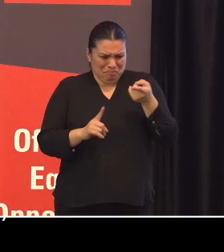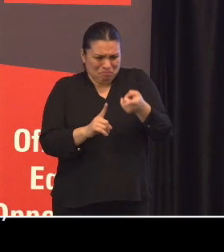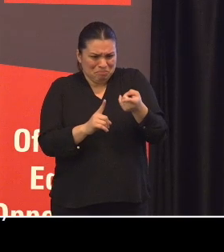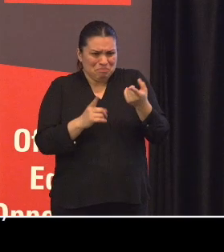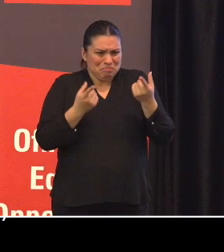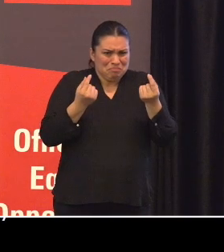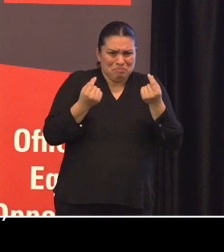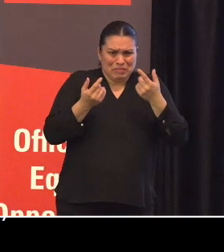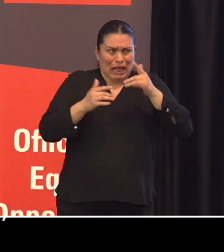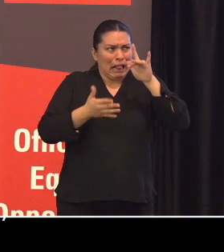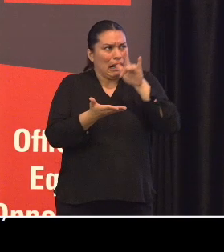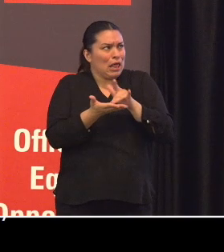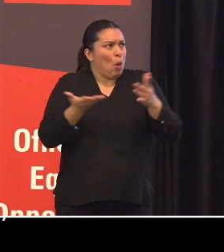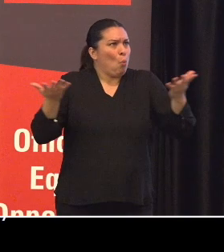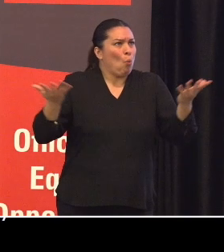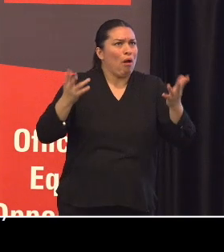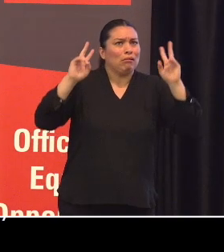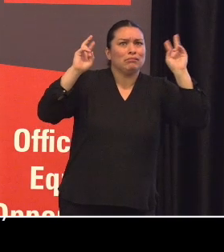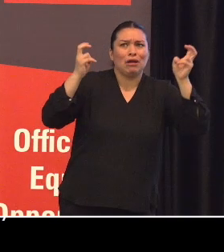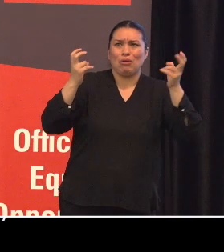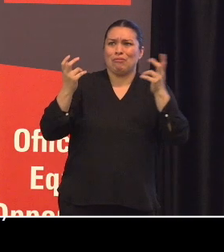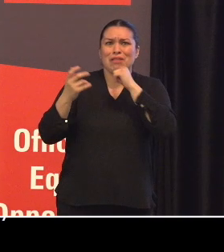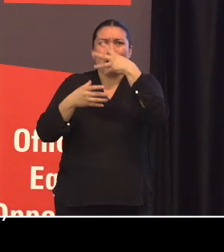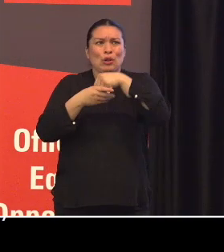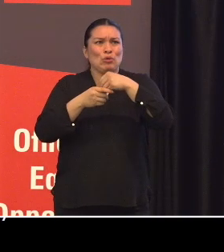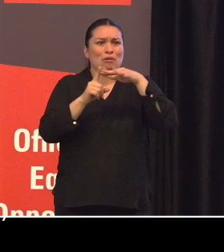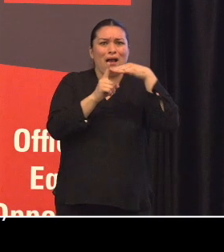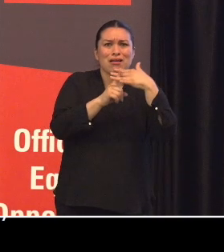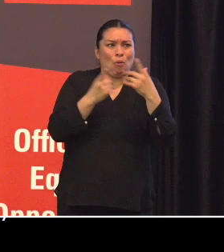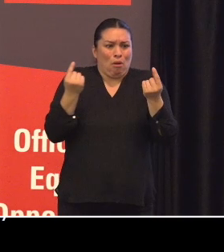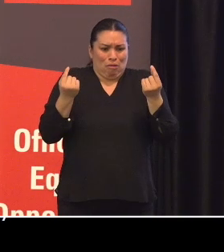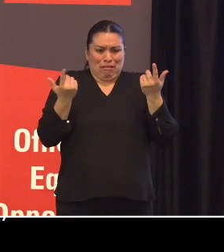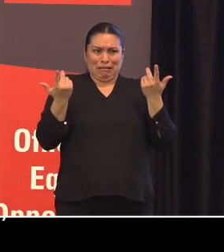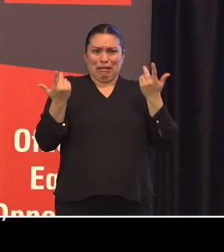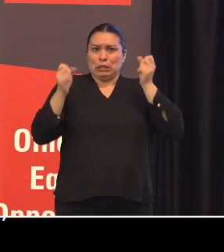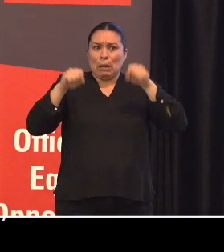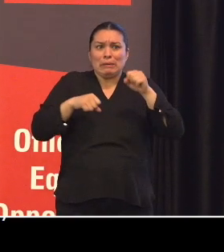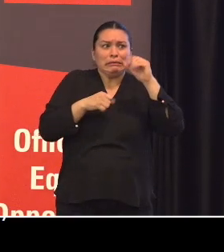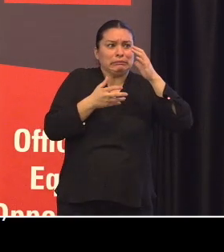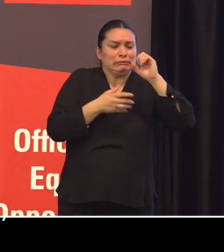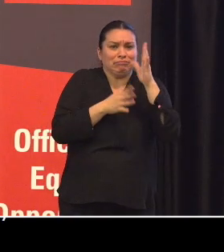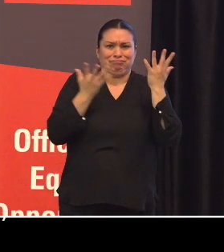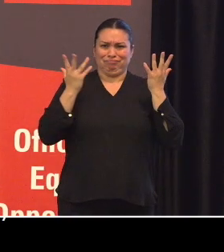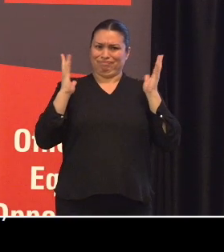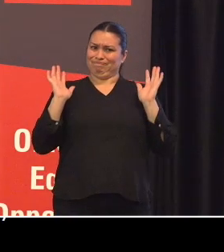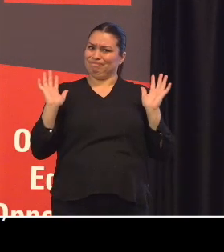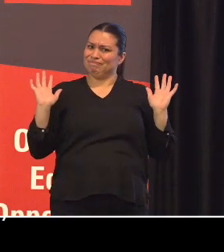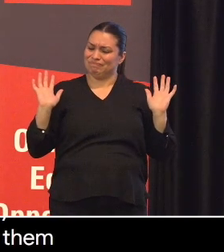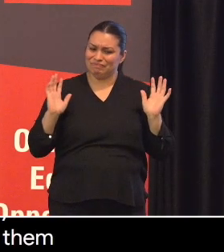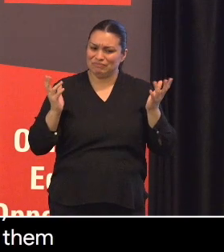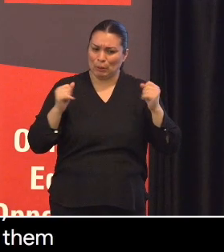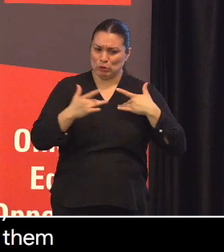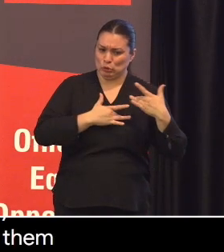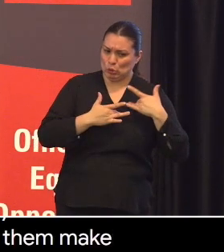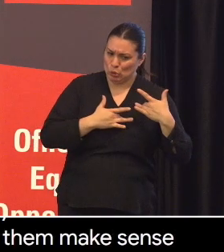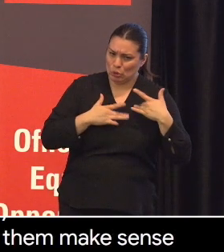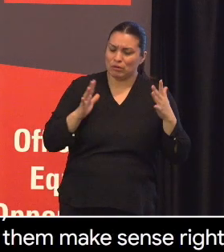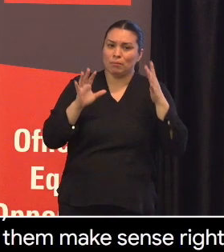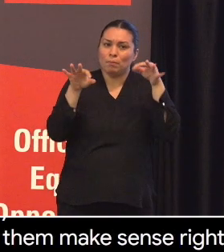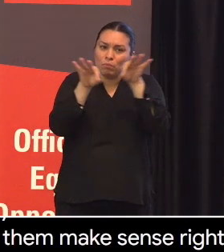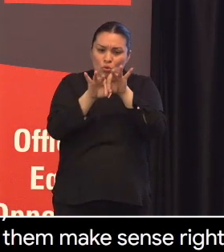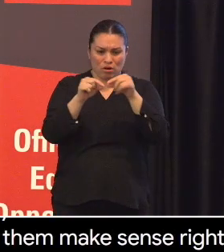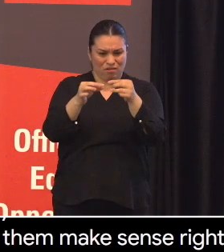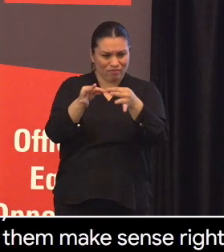a hyperlink that the text of the link tells the person where that link is going to take them. Makes sense, right? Especially